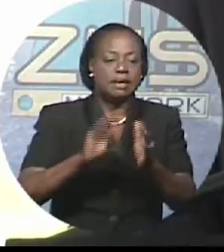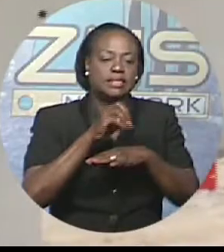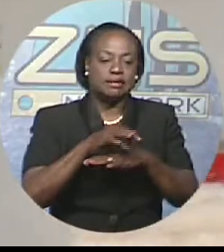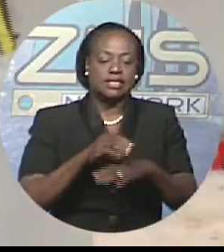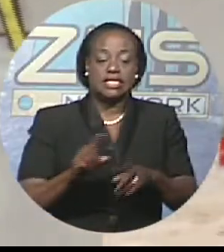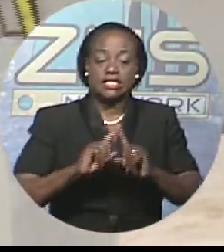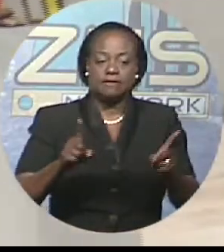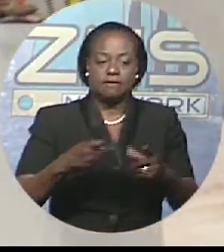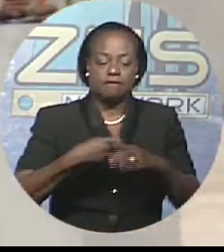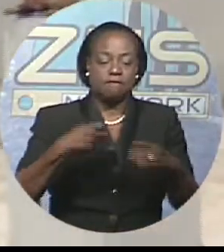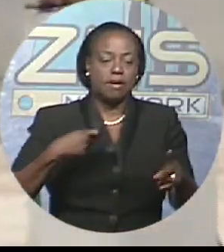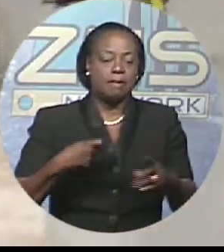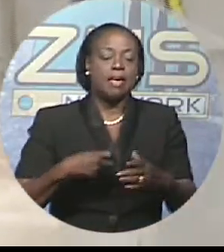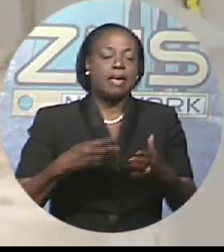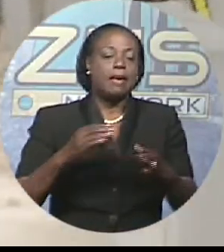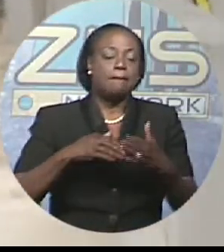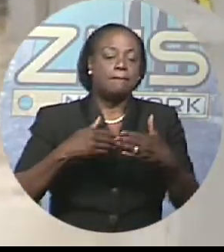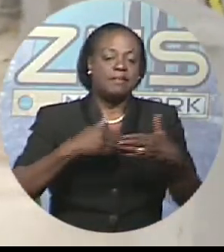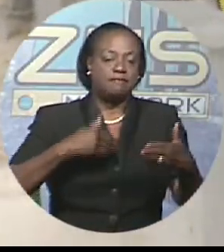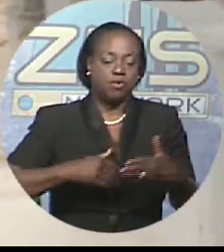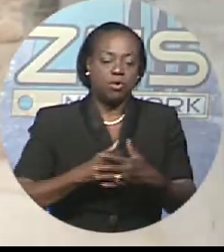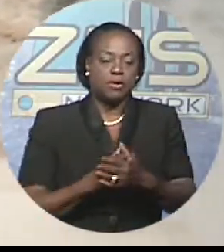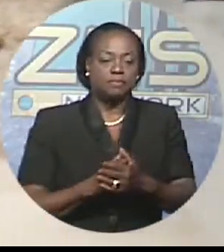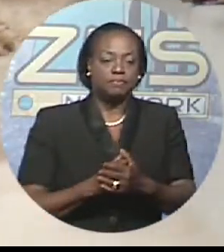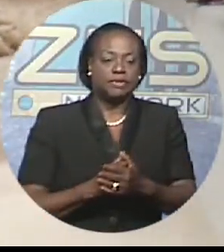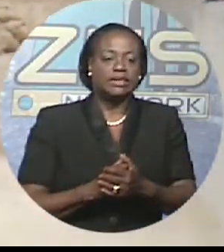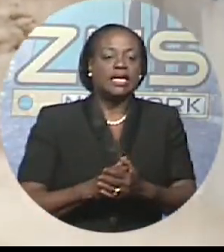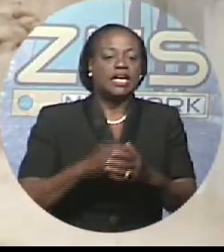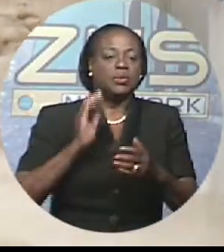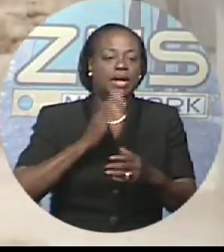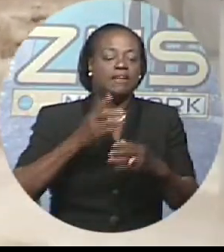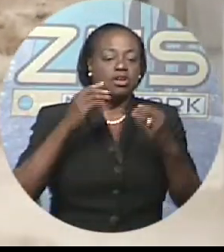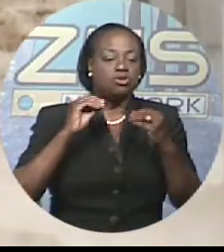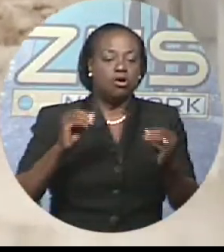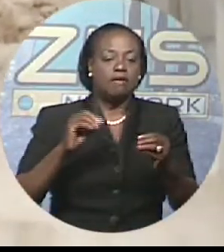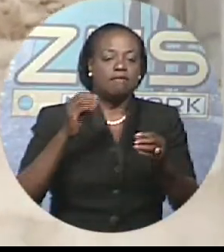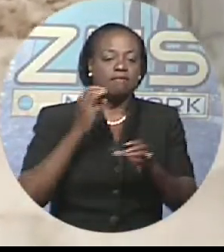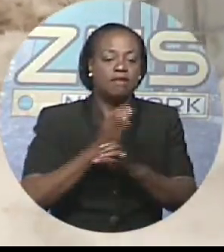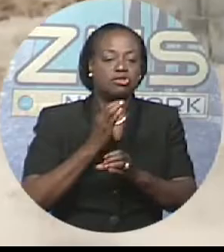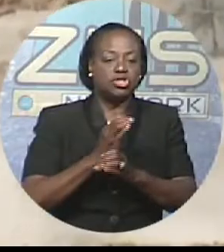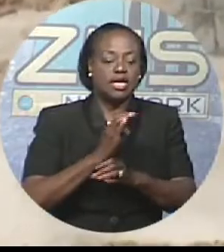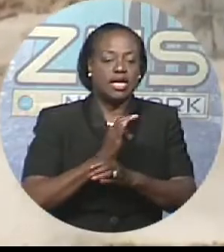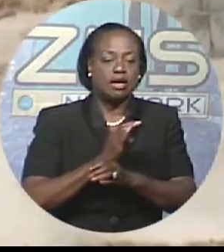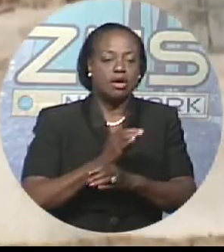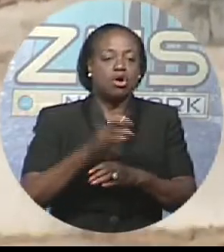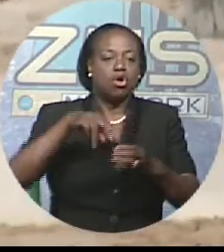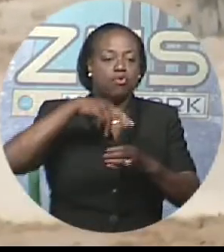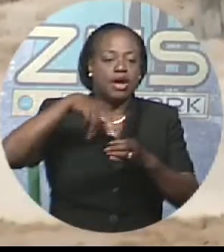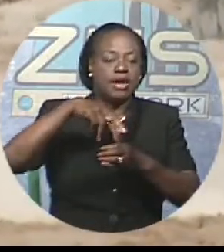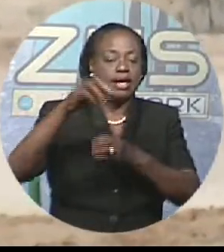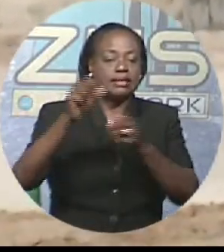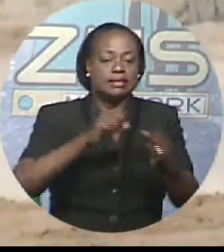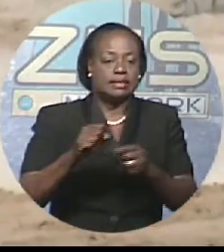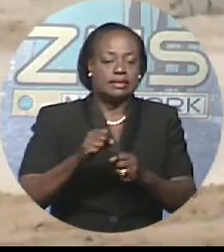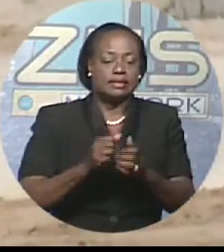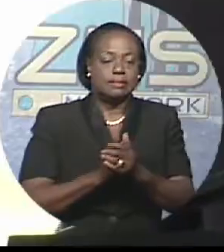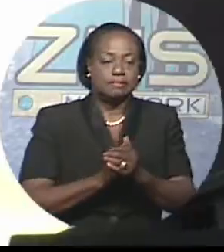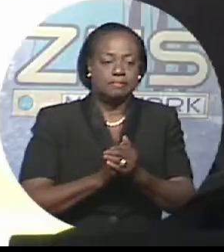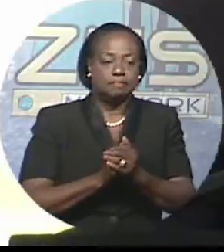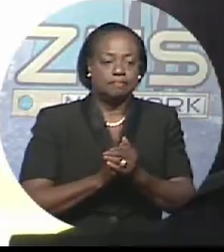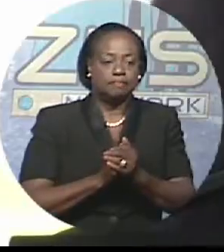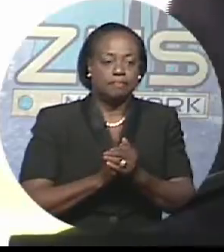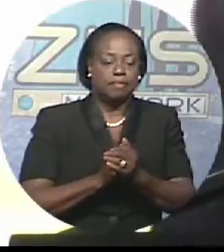the installation of a new radar system and construction of ancillary buildings. The $15 million investment is expected to significantly transform the